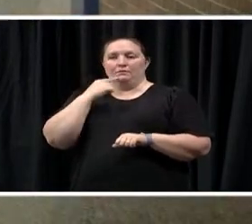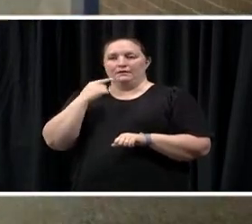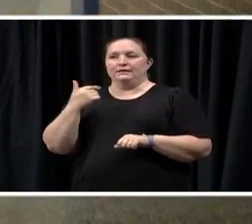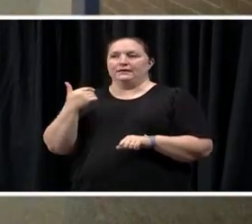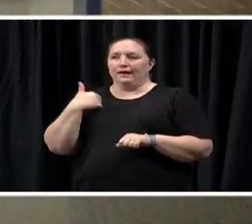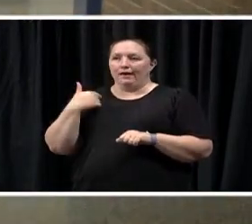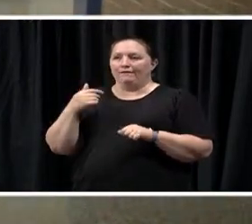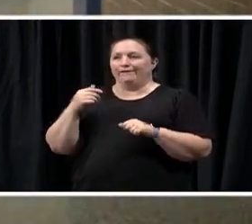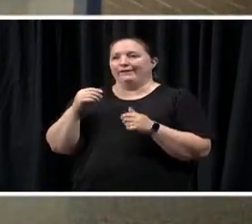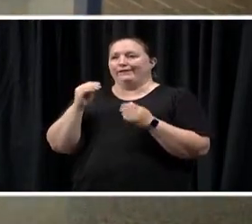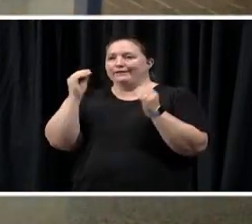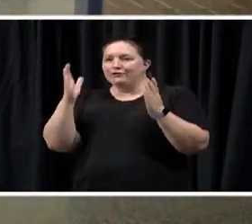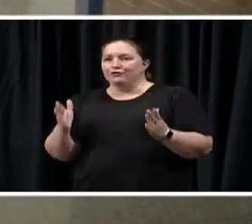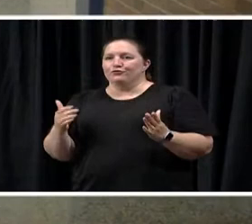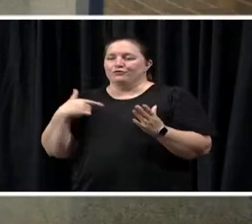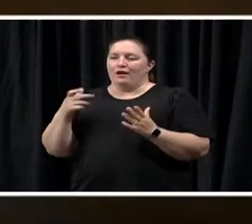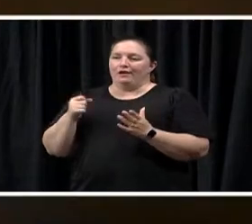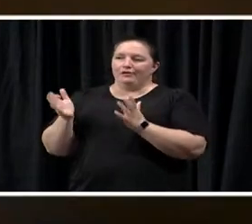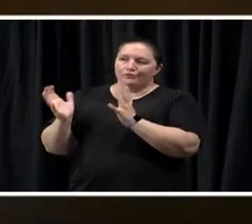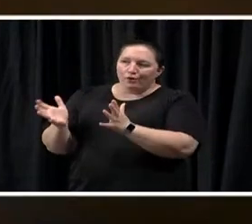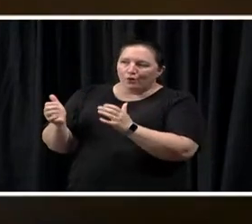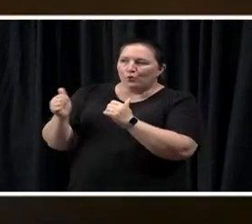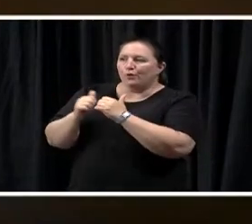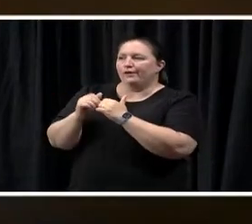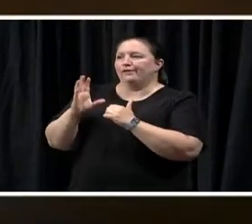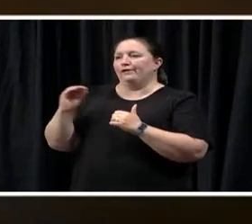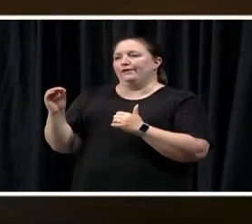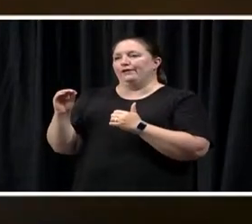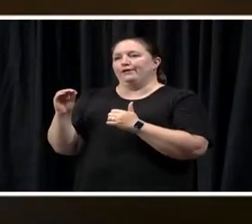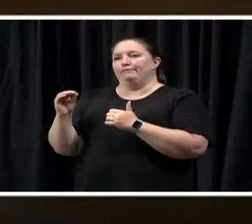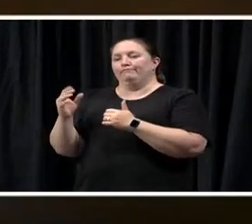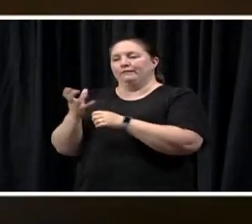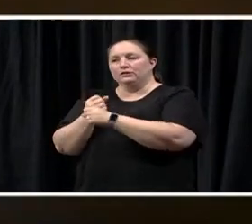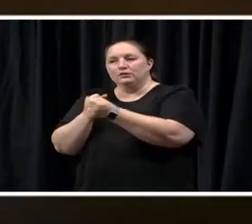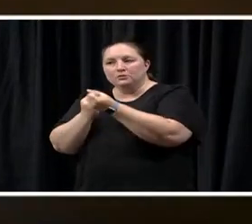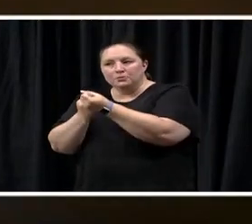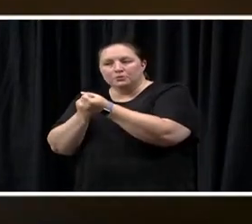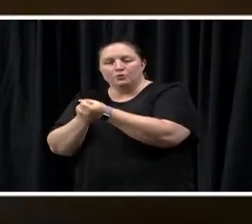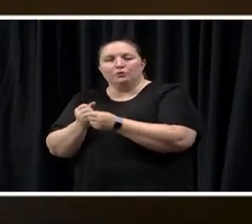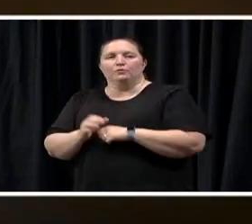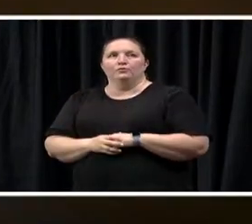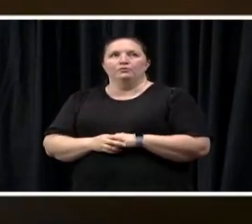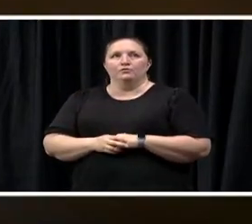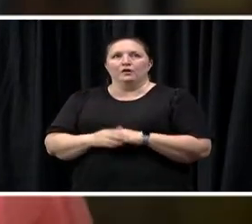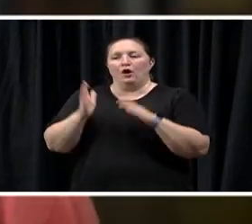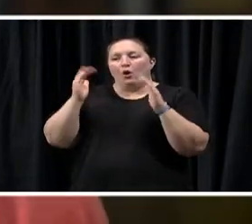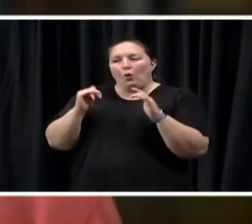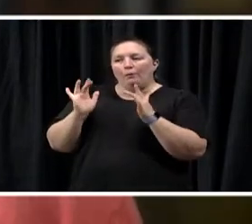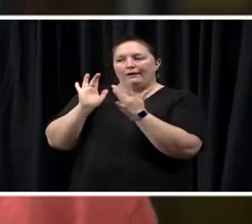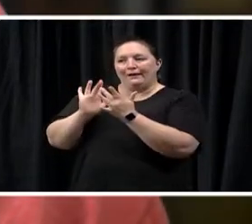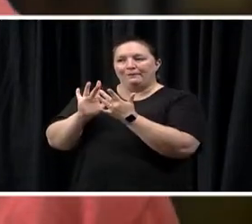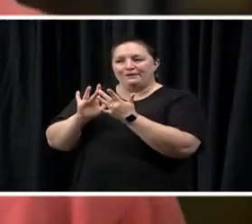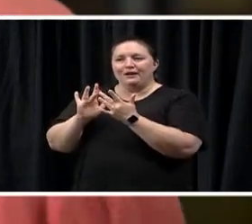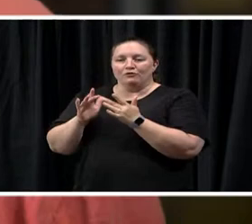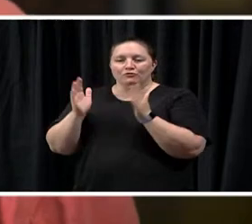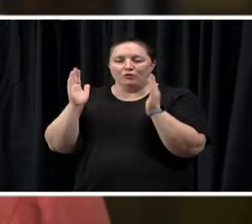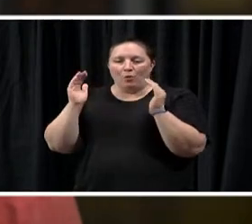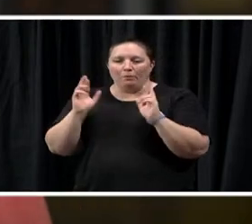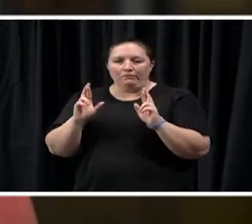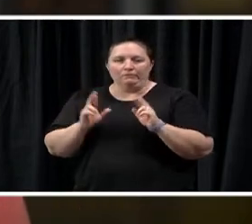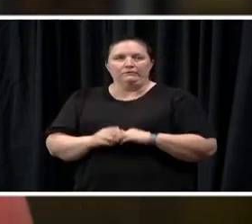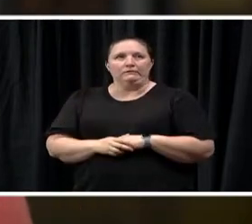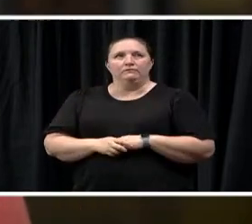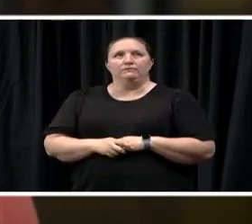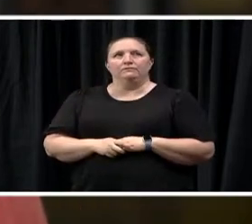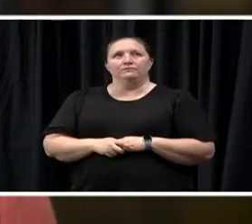I can lean on and talk to, and you know, just I hope that I'm able to keep in touch. The way to get the best experience out of